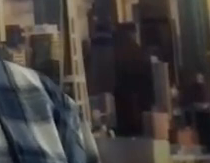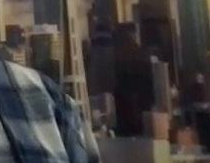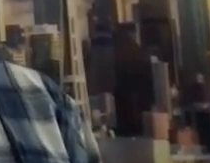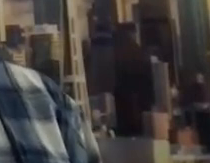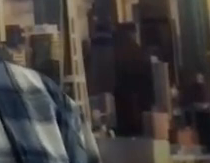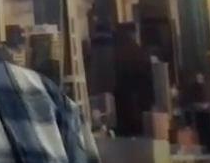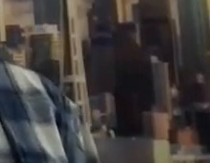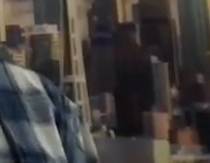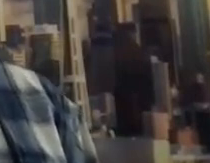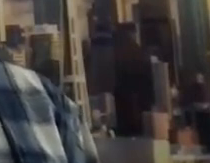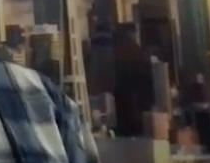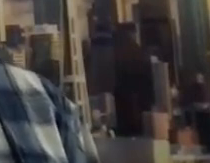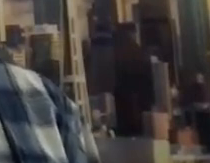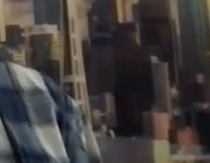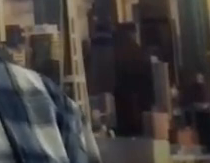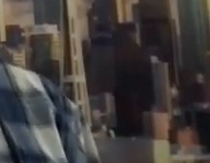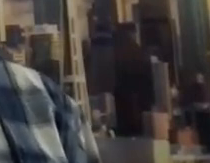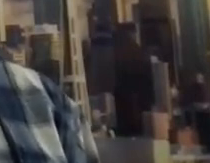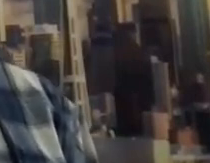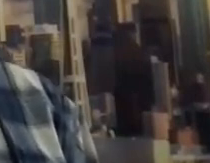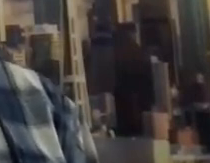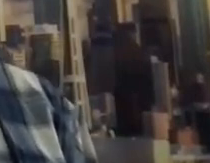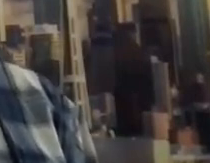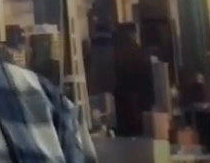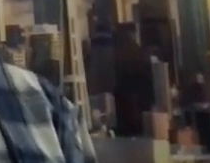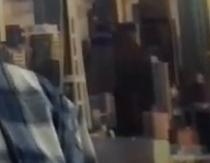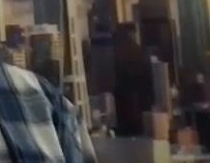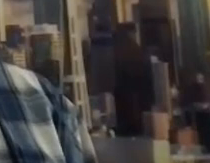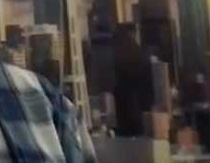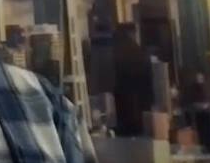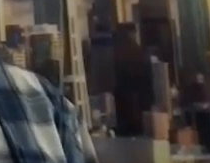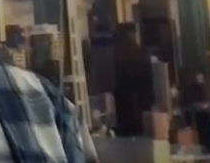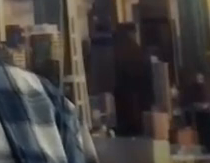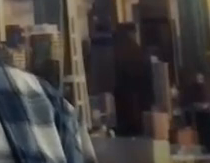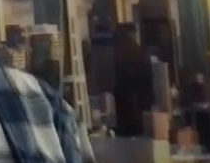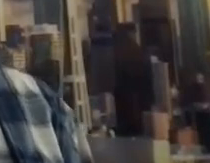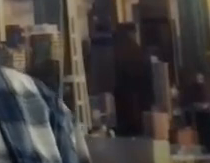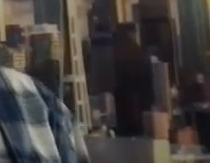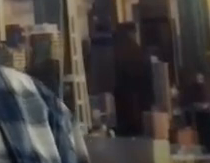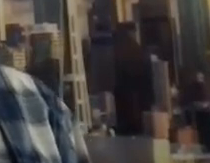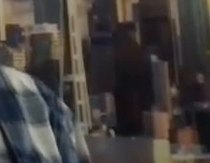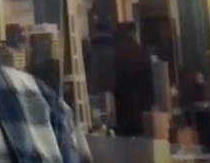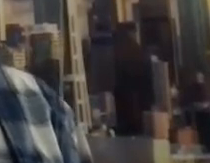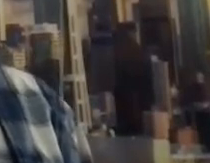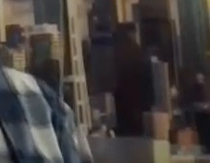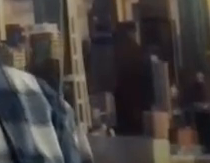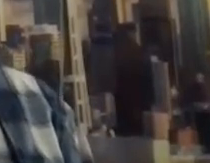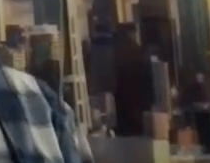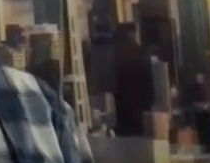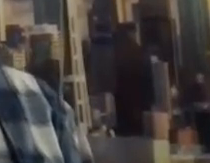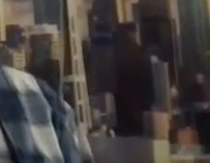for what we've done recently. Perfect. Thank you. Okay. Bye-bye.